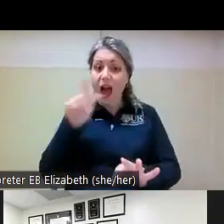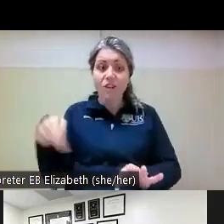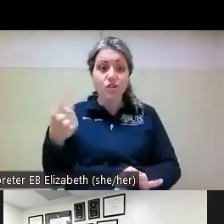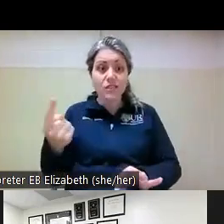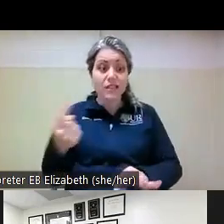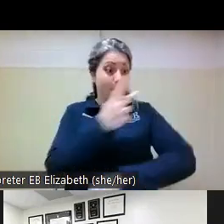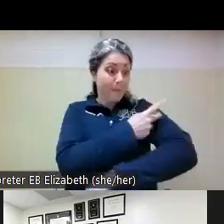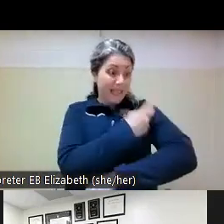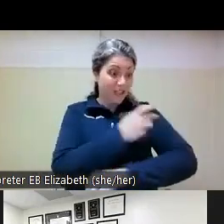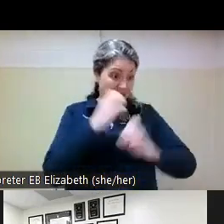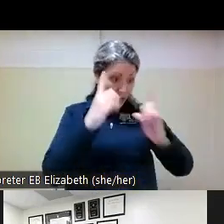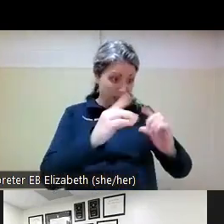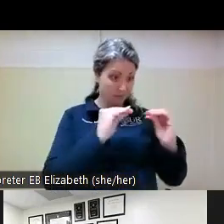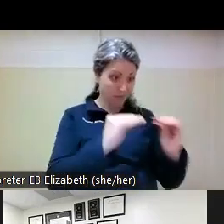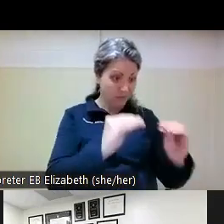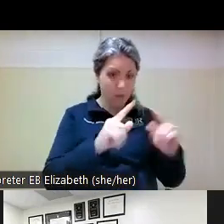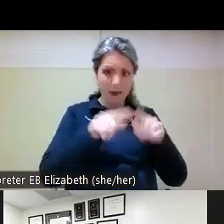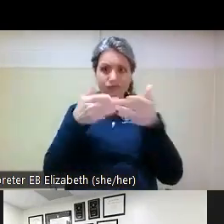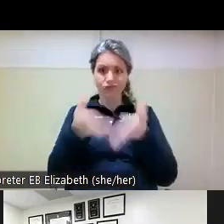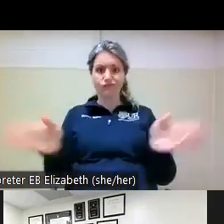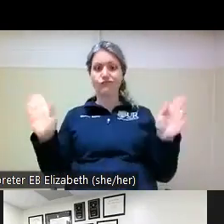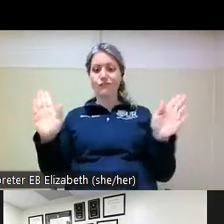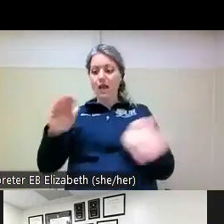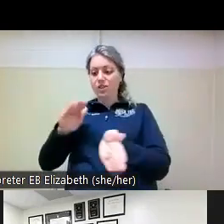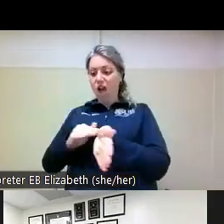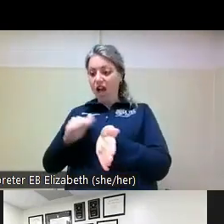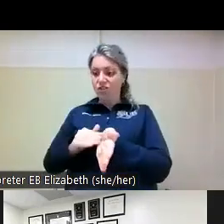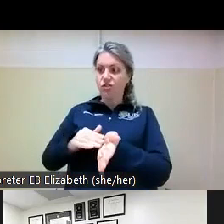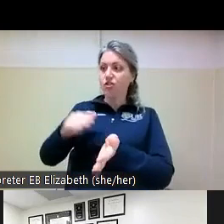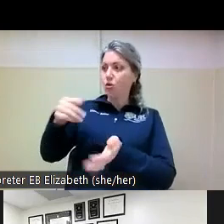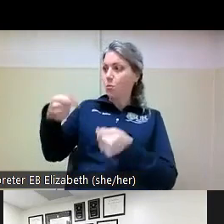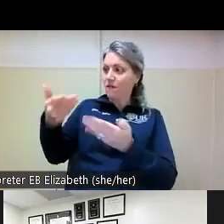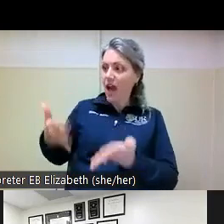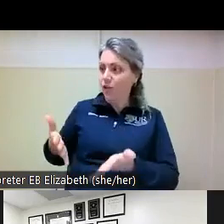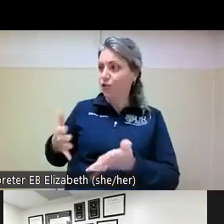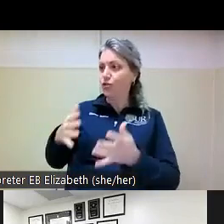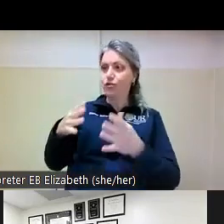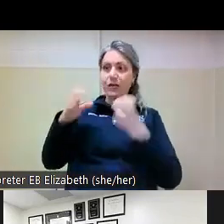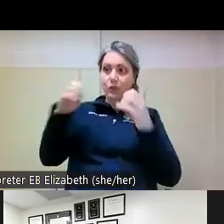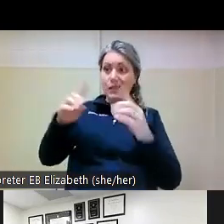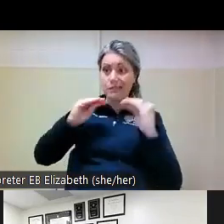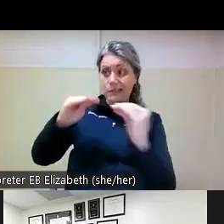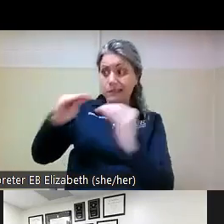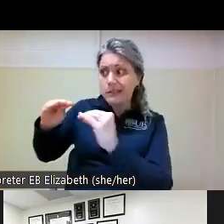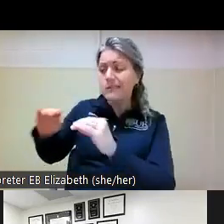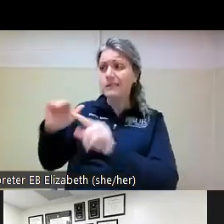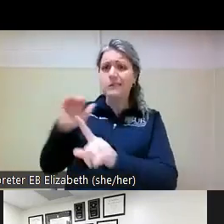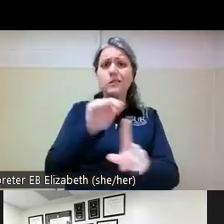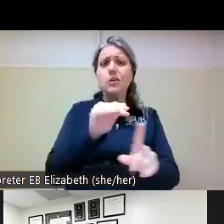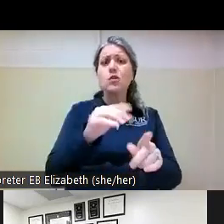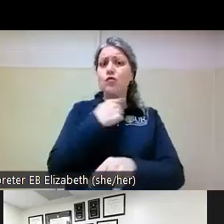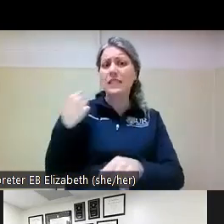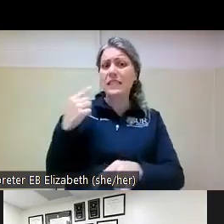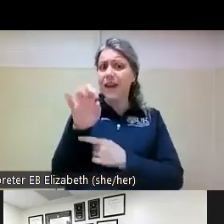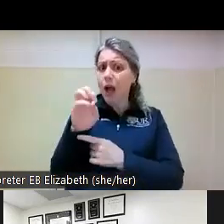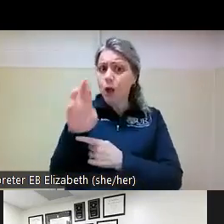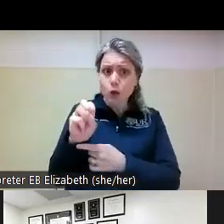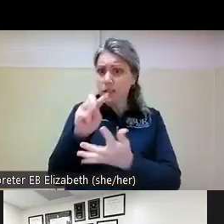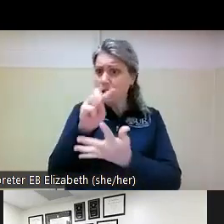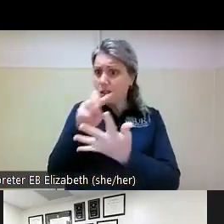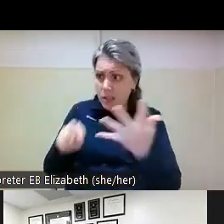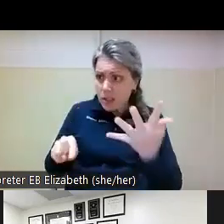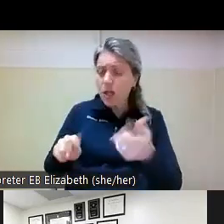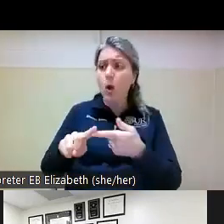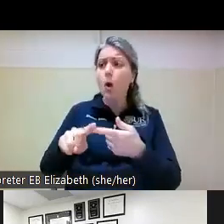patient education issue, it's also a provider education issue. Teaching providers what the risk factors are, who